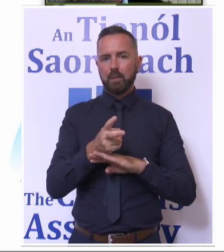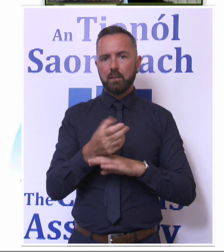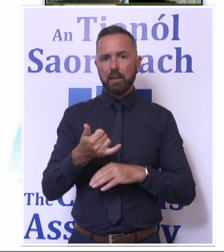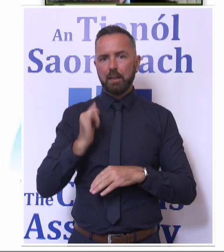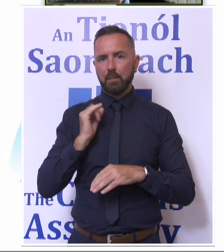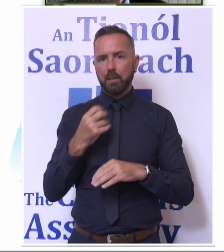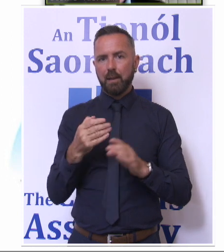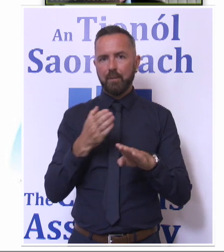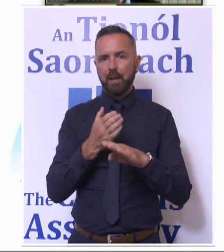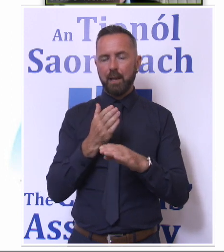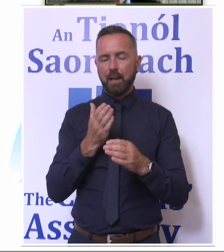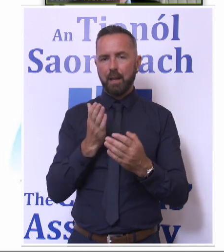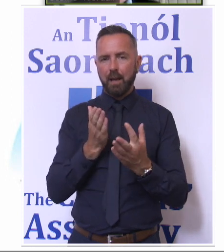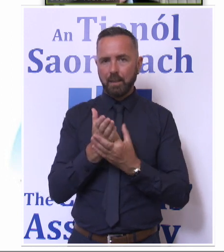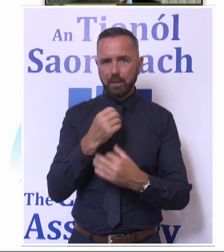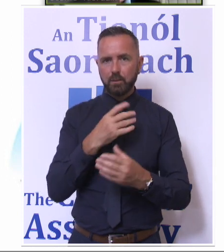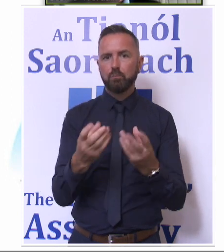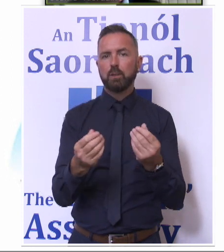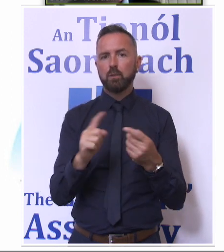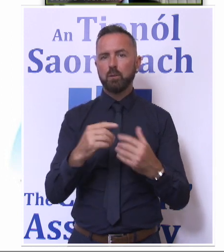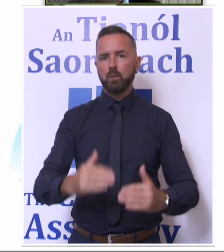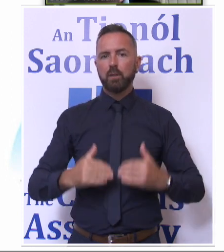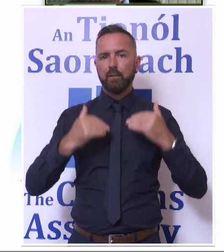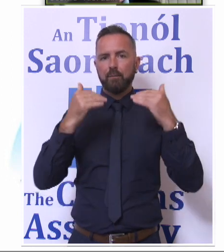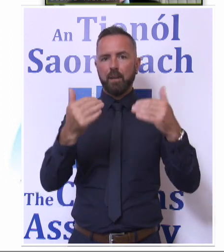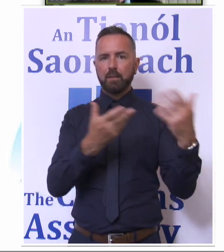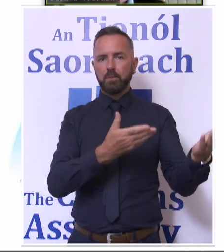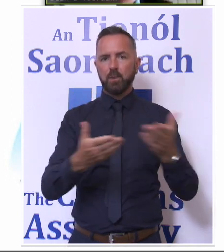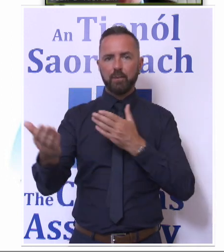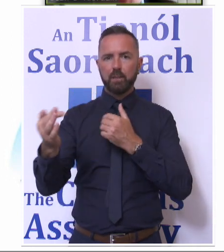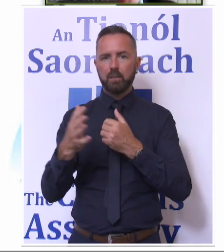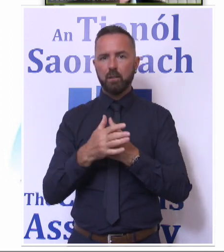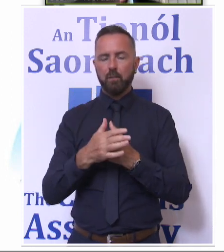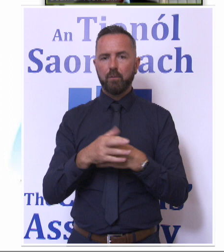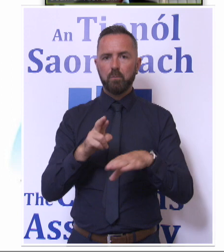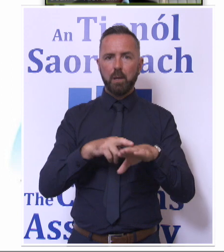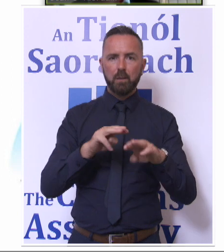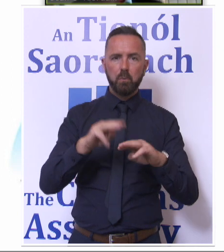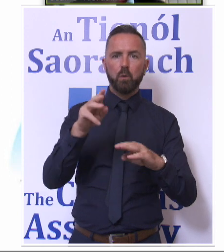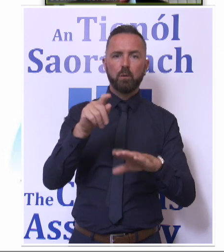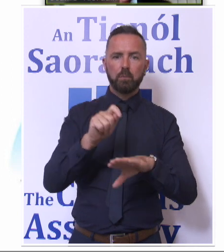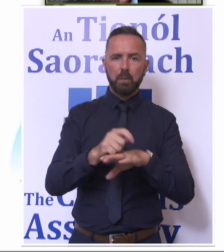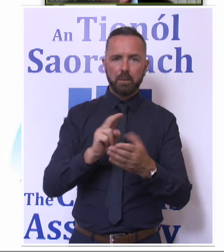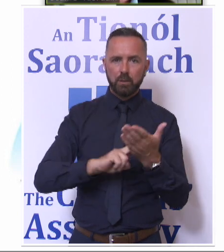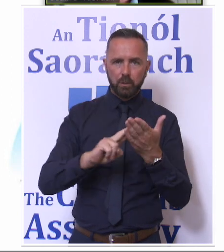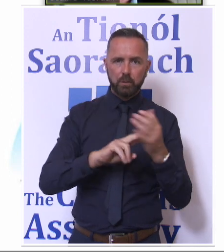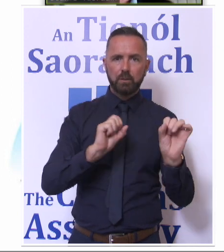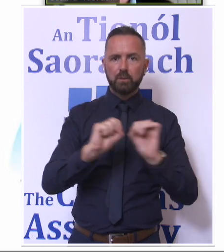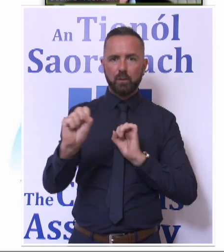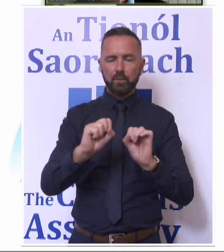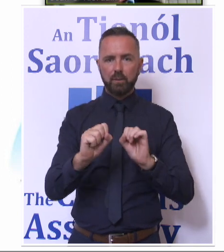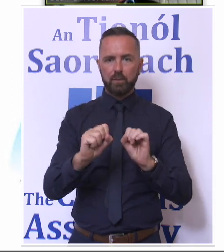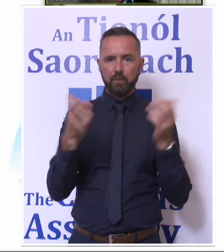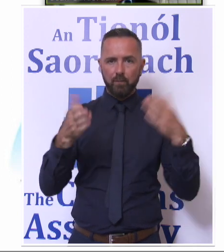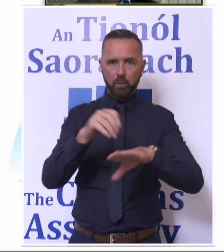have access to resources to advance delivery of better, more efficient, more effective person-centered services at local